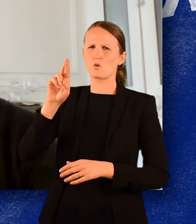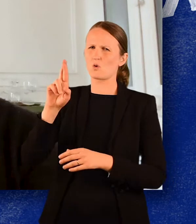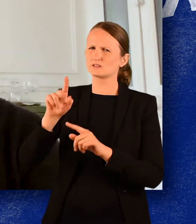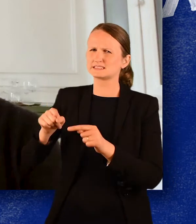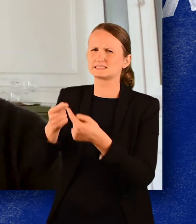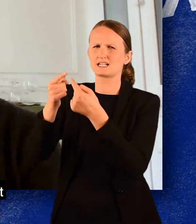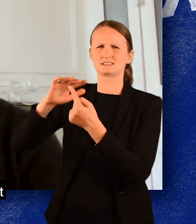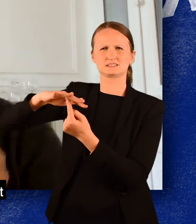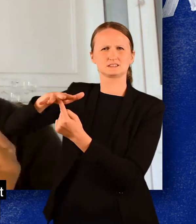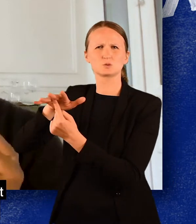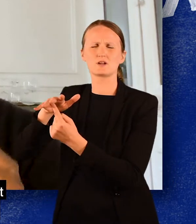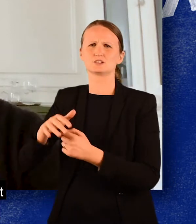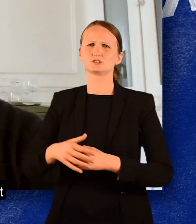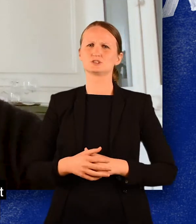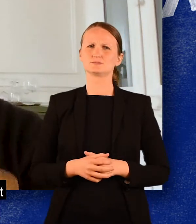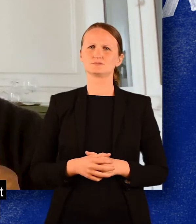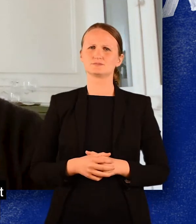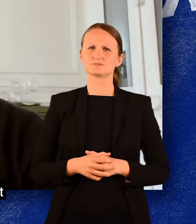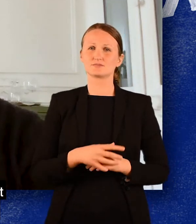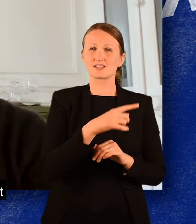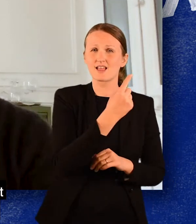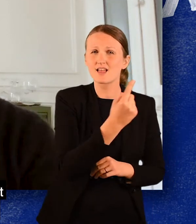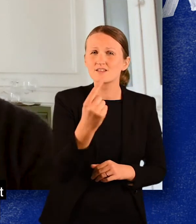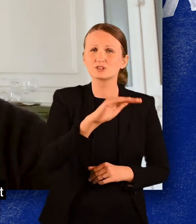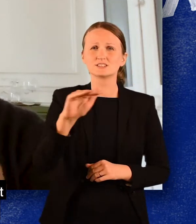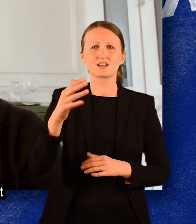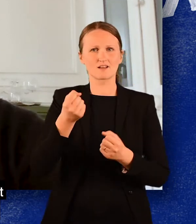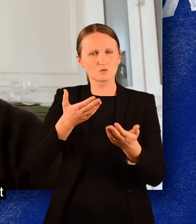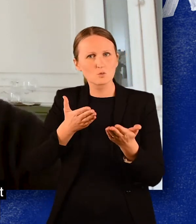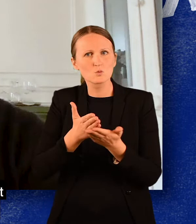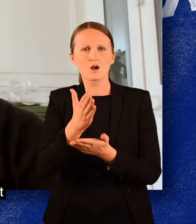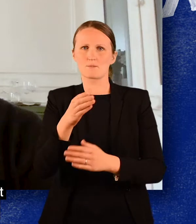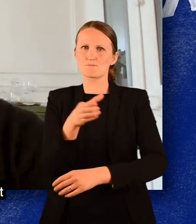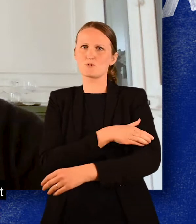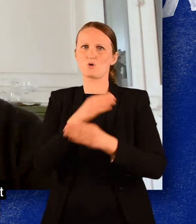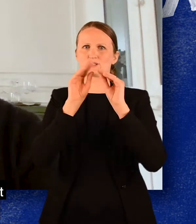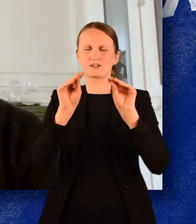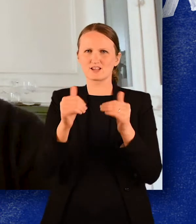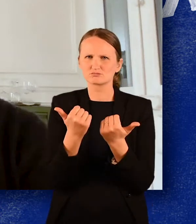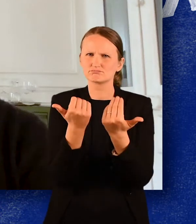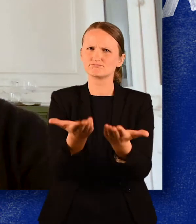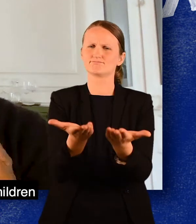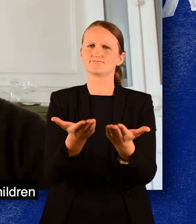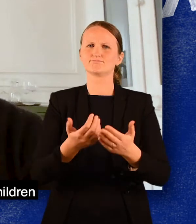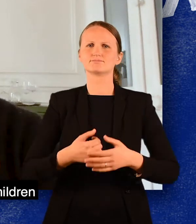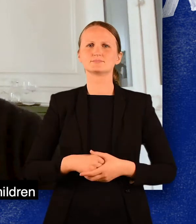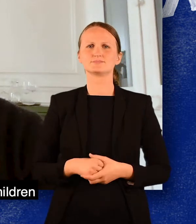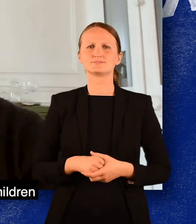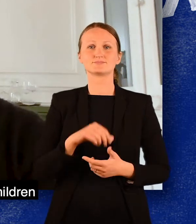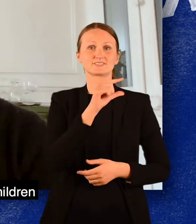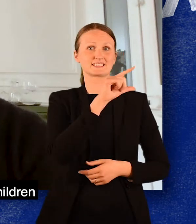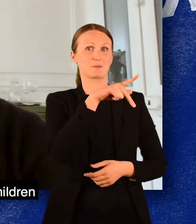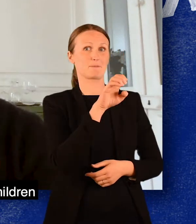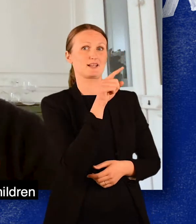circumstances. Every child deserves to benefit from the power of education. GPE